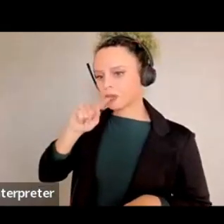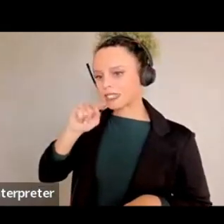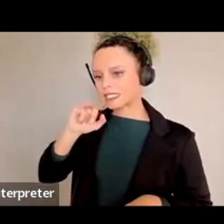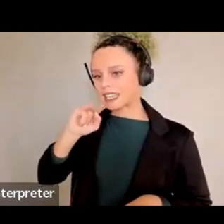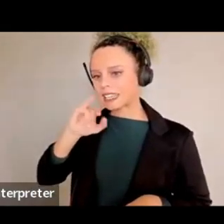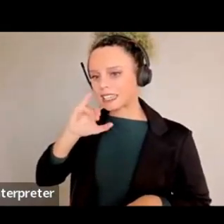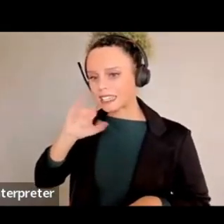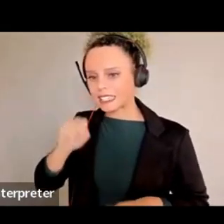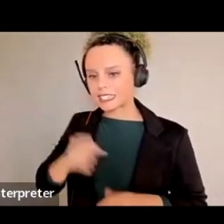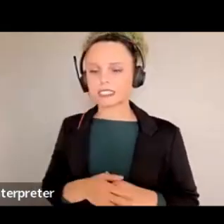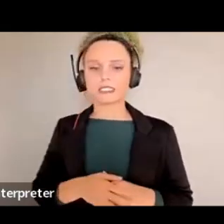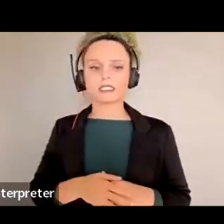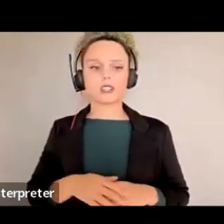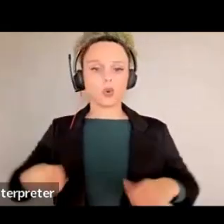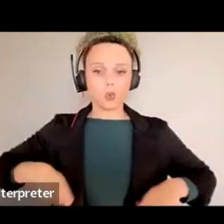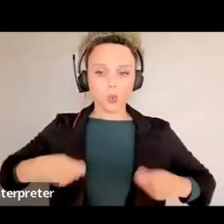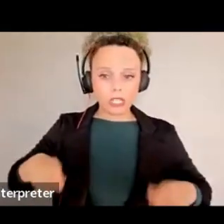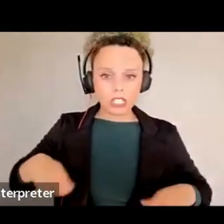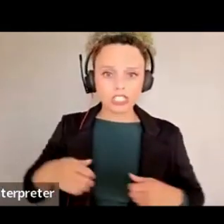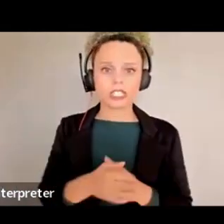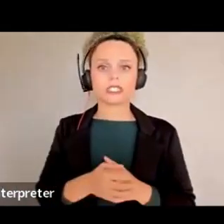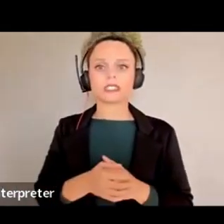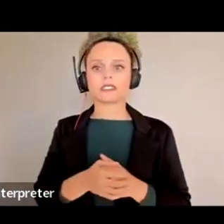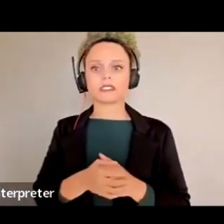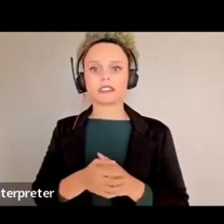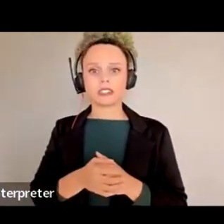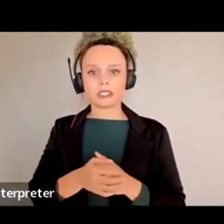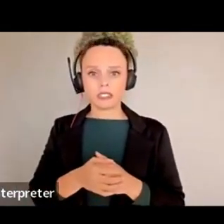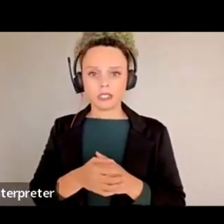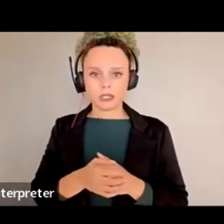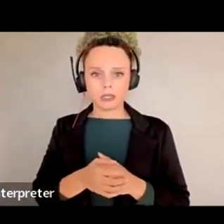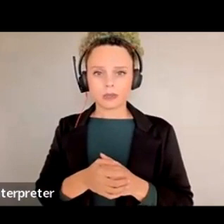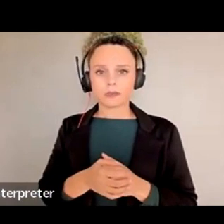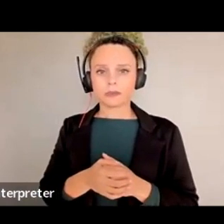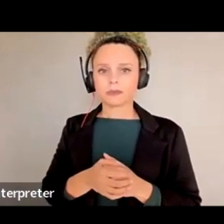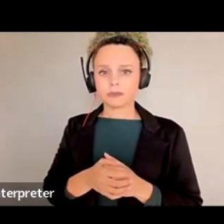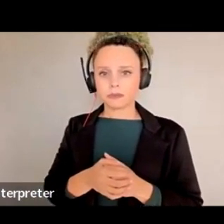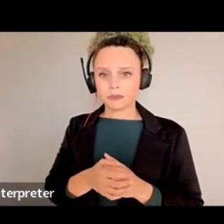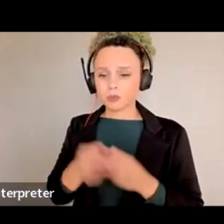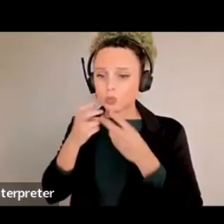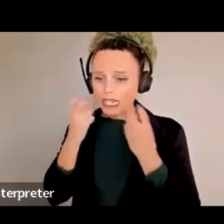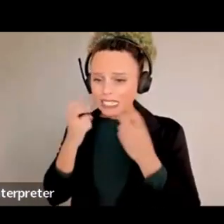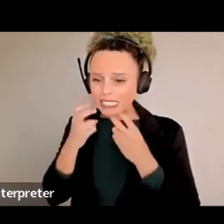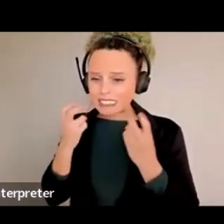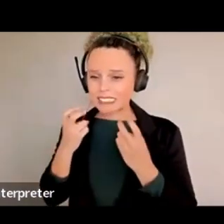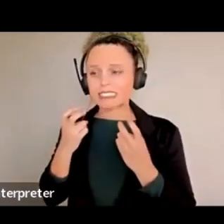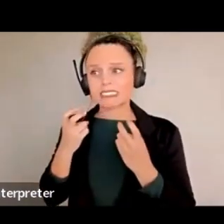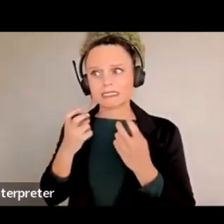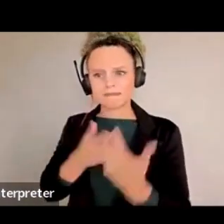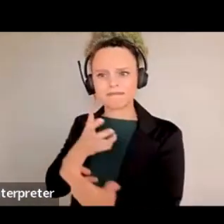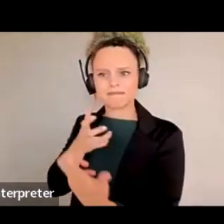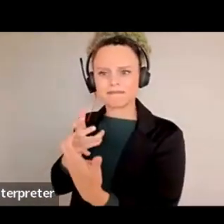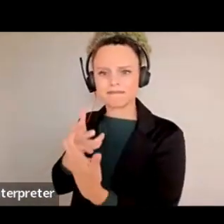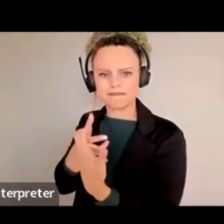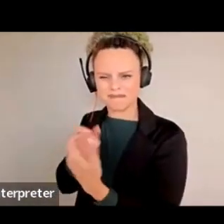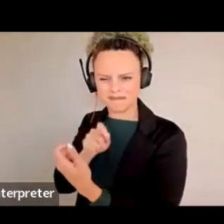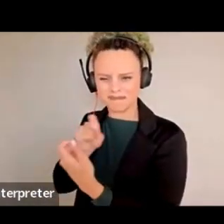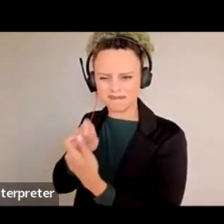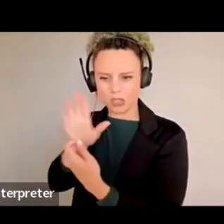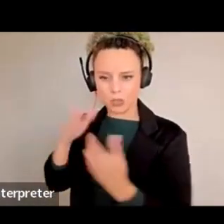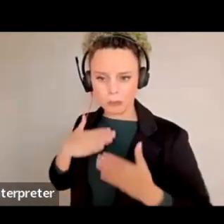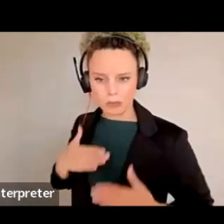very customized. So for example, prosthetics, wheelchairs, braces are often